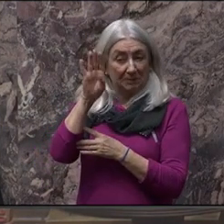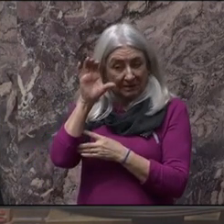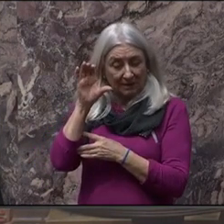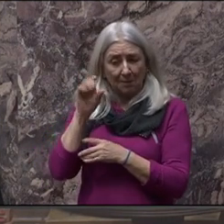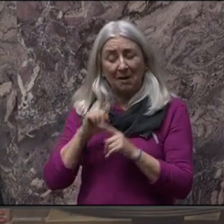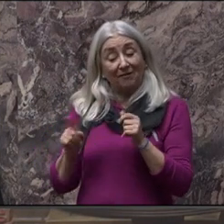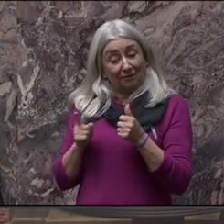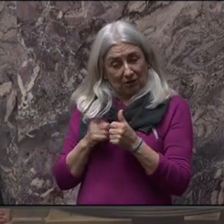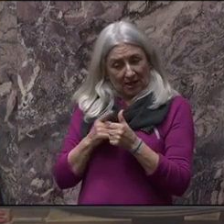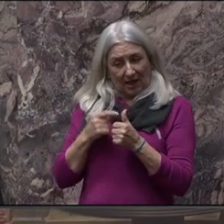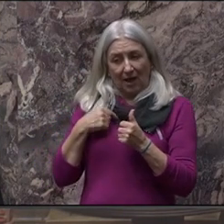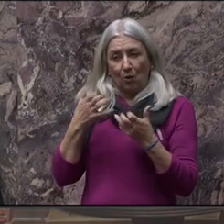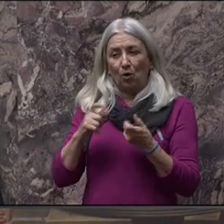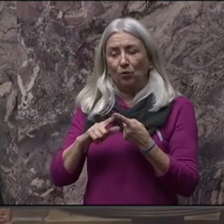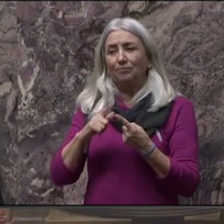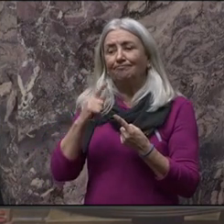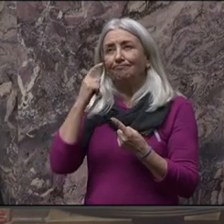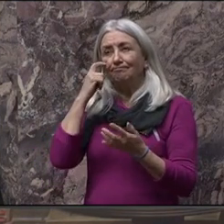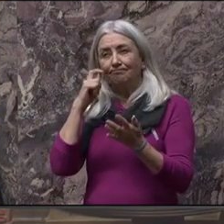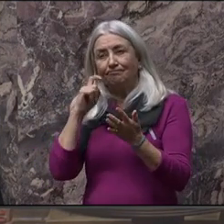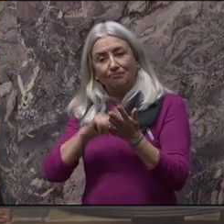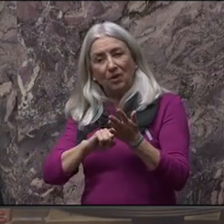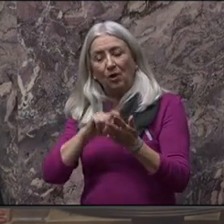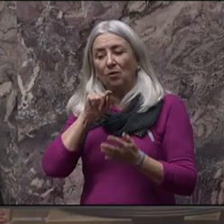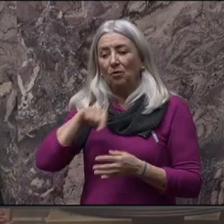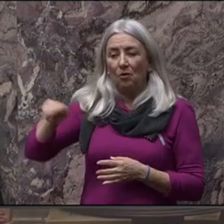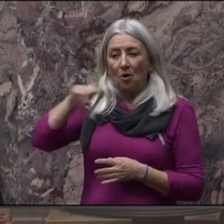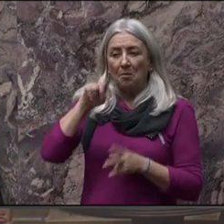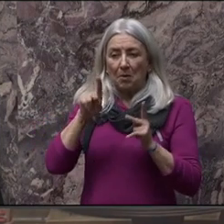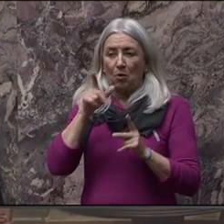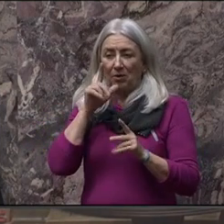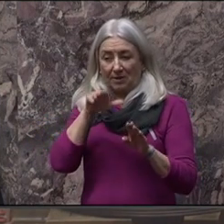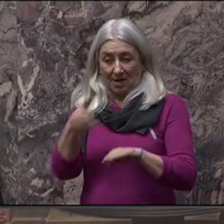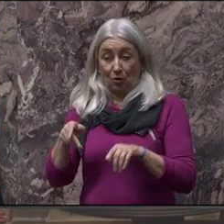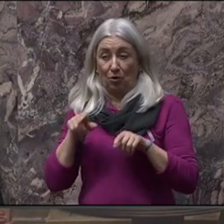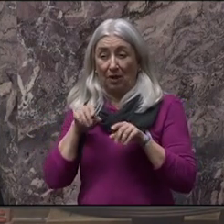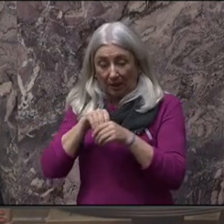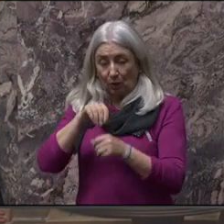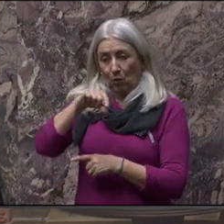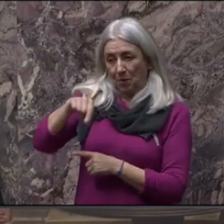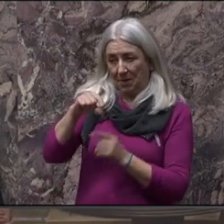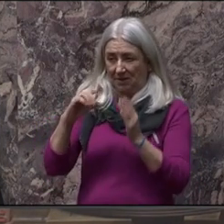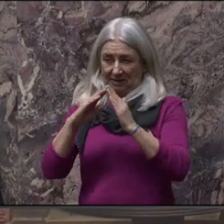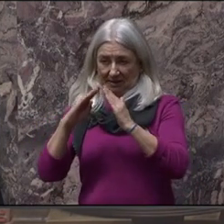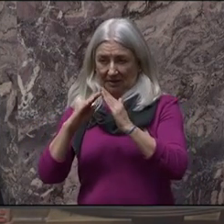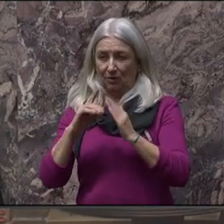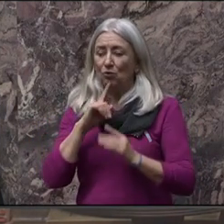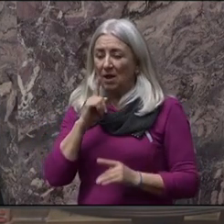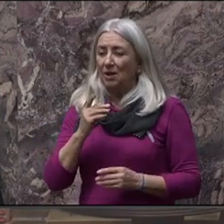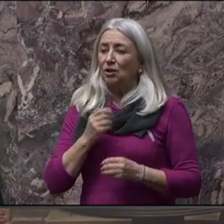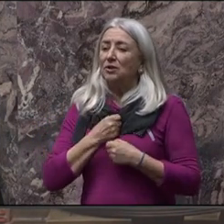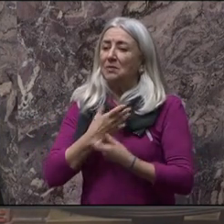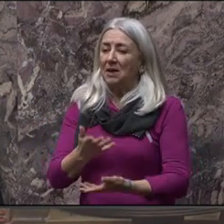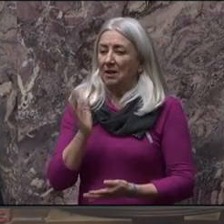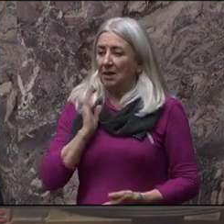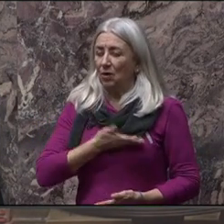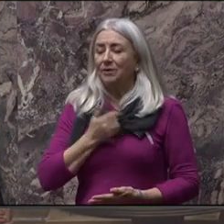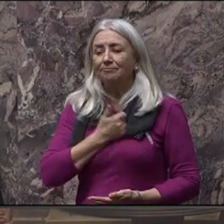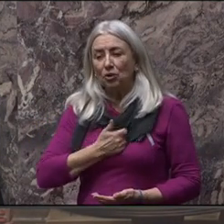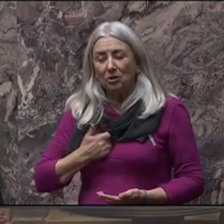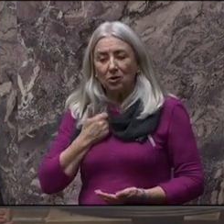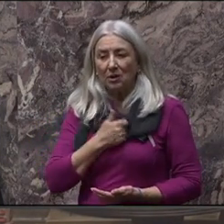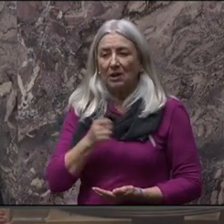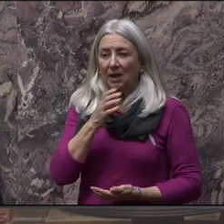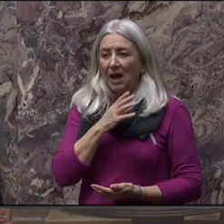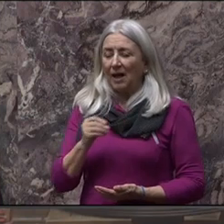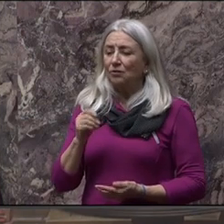City. Let us speak in one voice to express our condolences, condemn the hatred